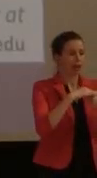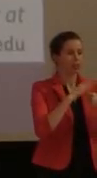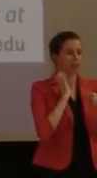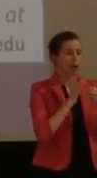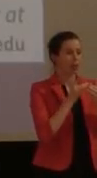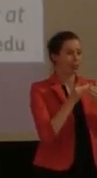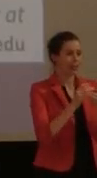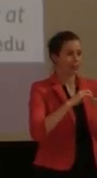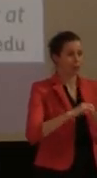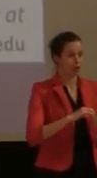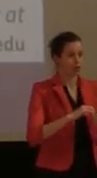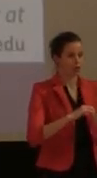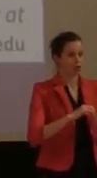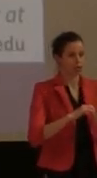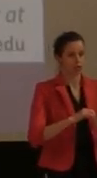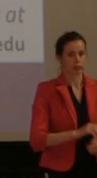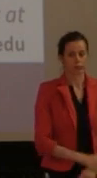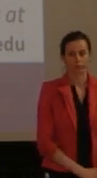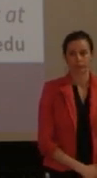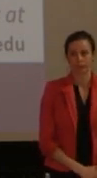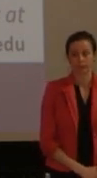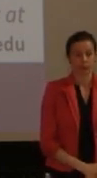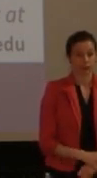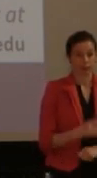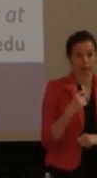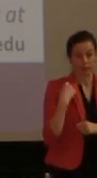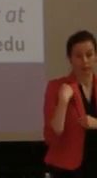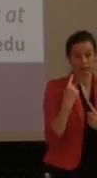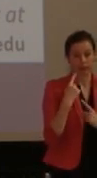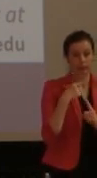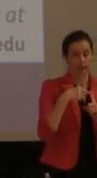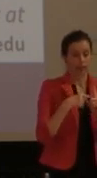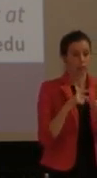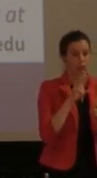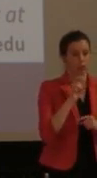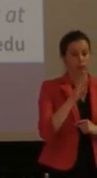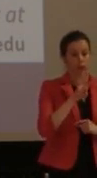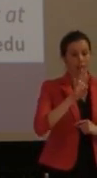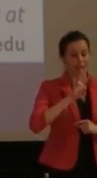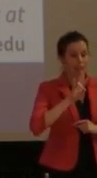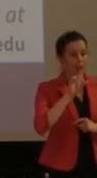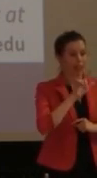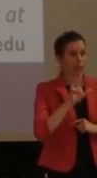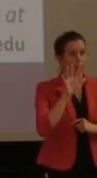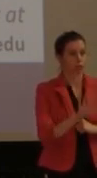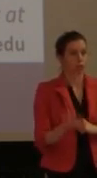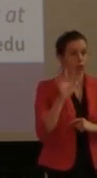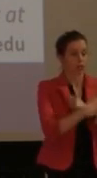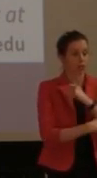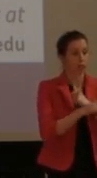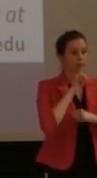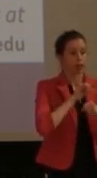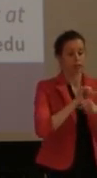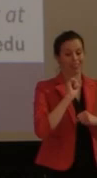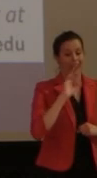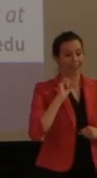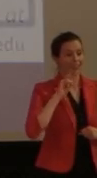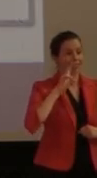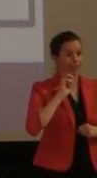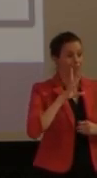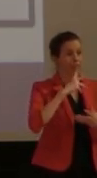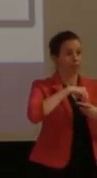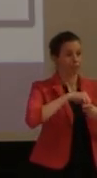leading partners marked. As of last month, we had 247 libraries across the country who are active organizations working with